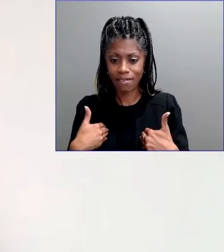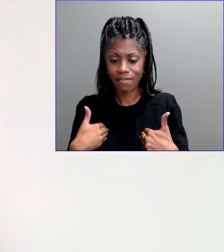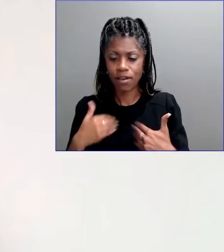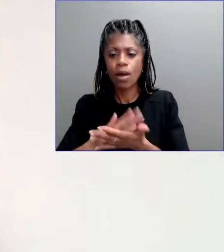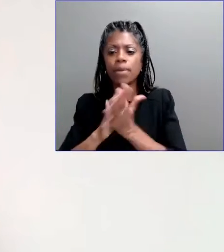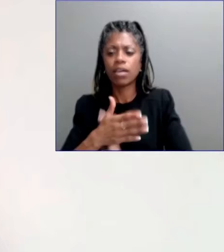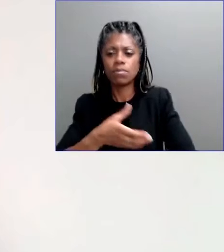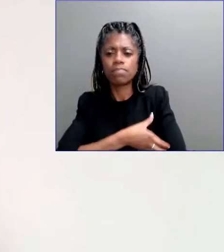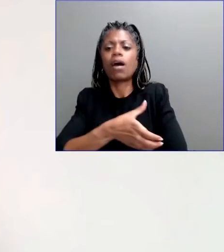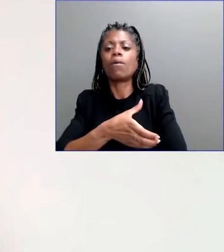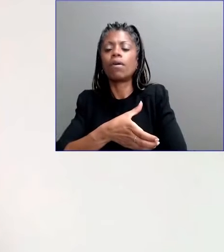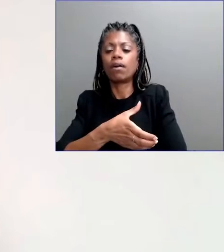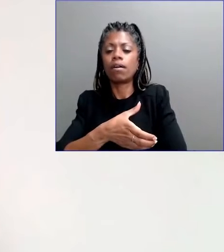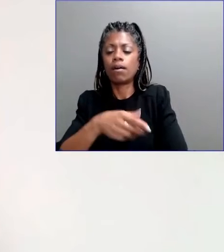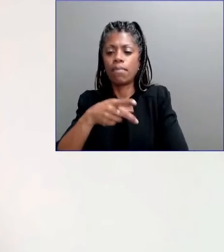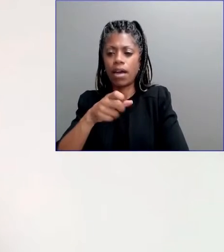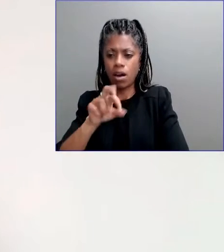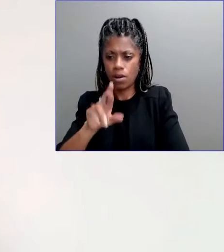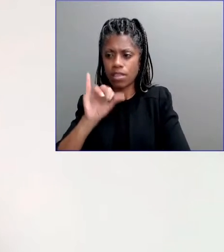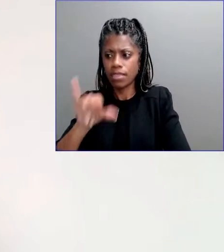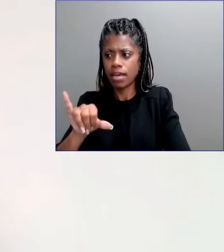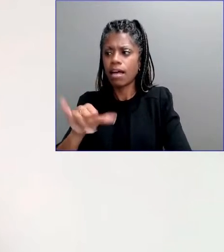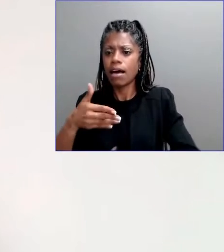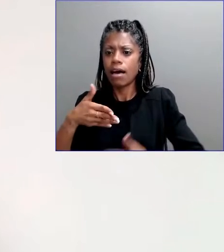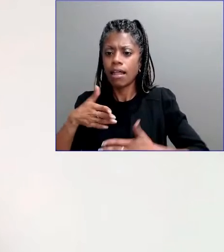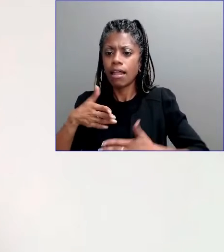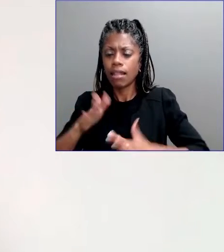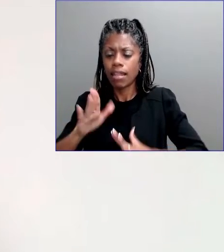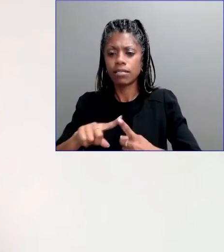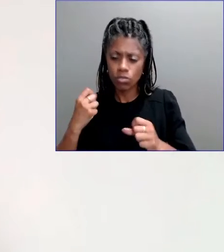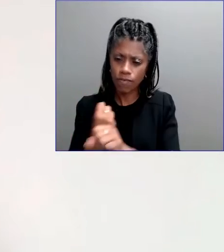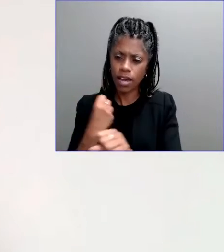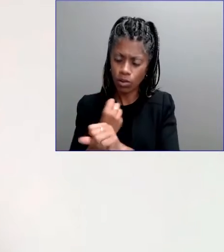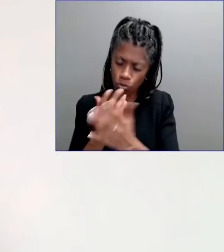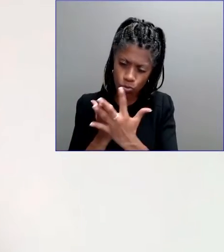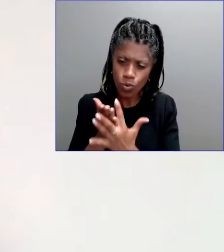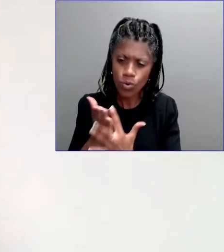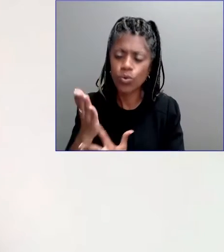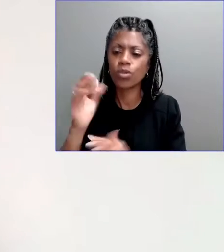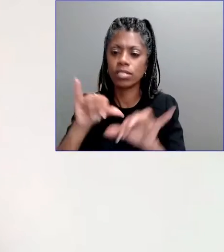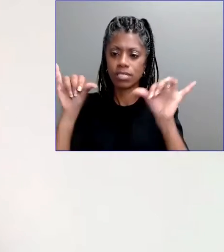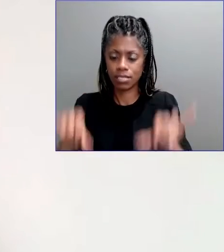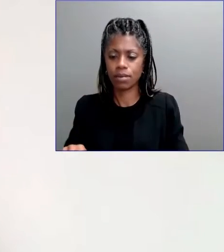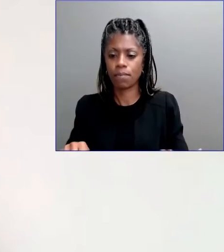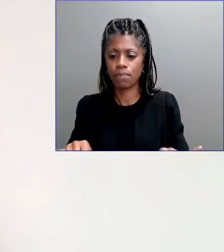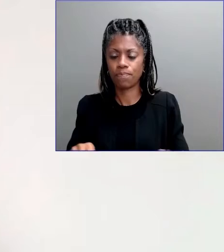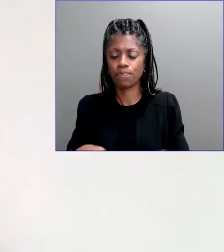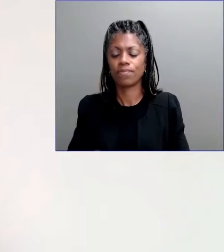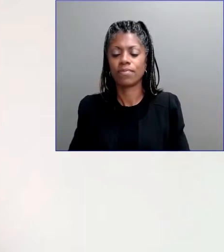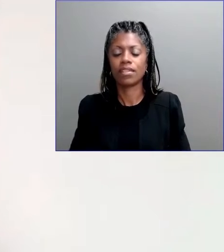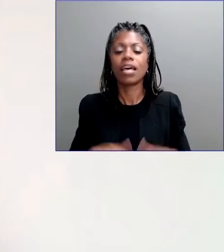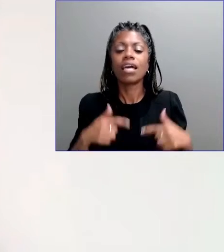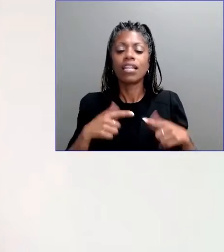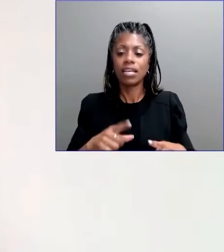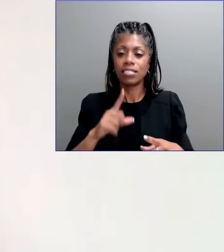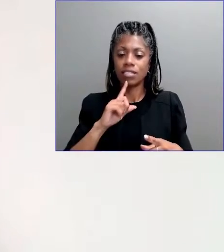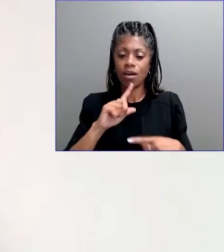campaigns that bring justice and dignity for immigrants and all people. So let's talk about our communications work in the Home is Here